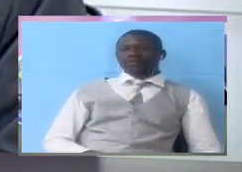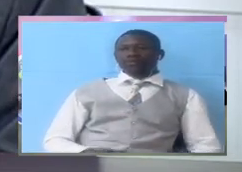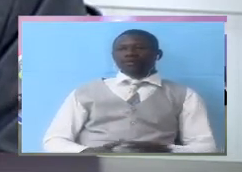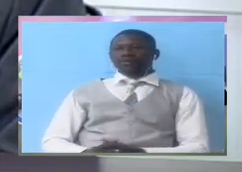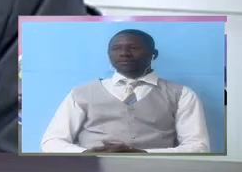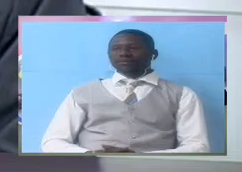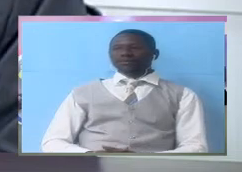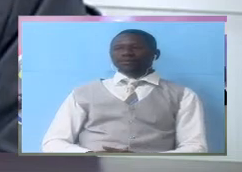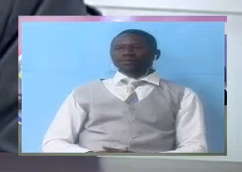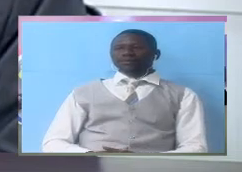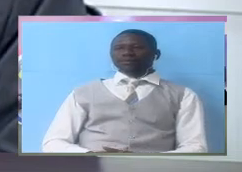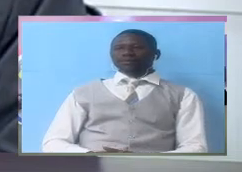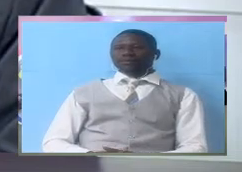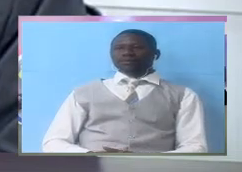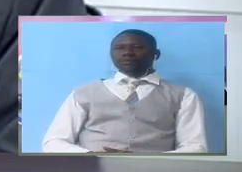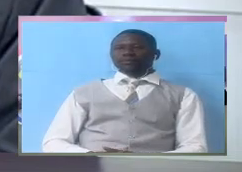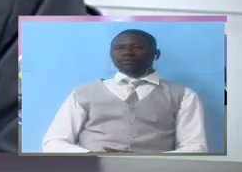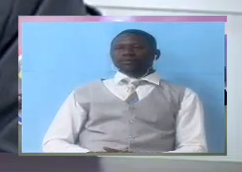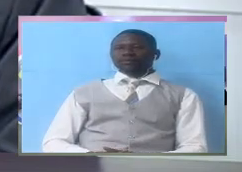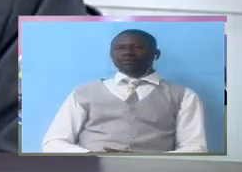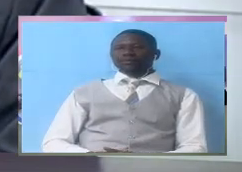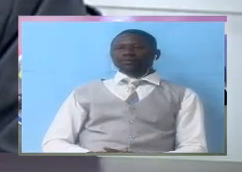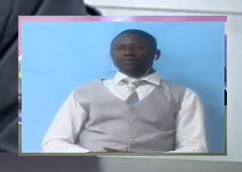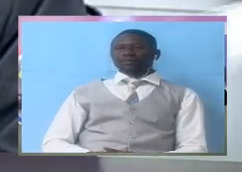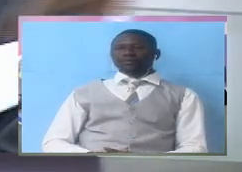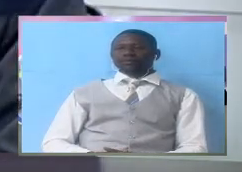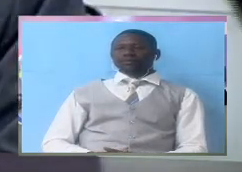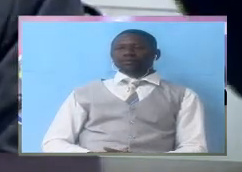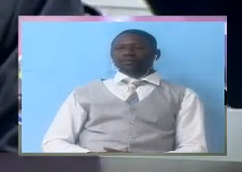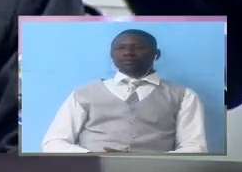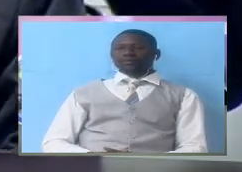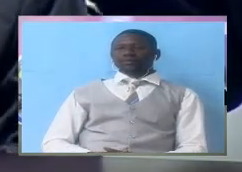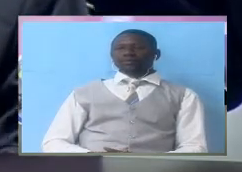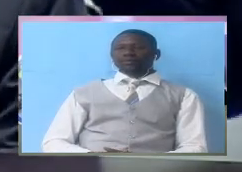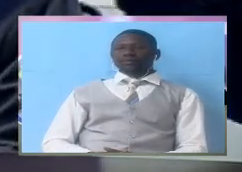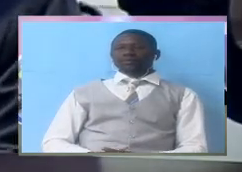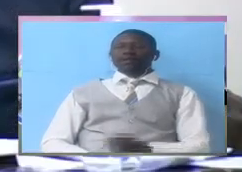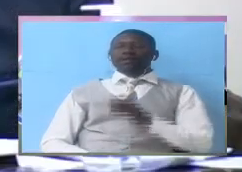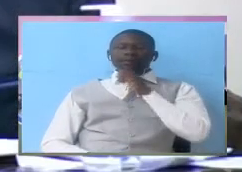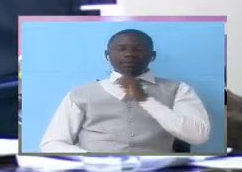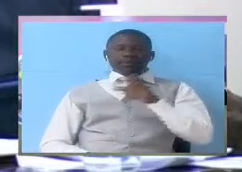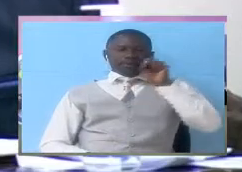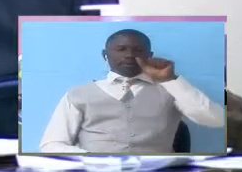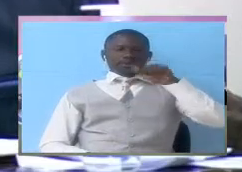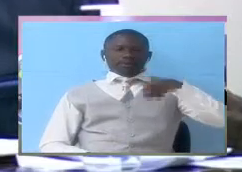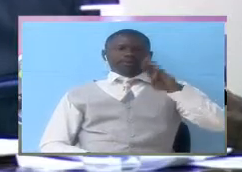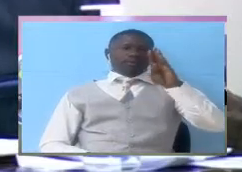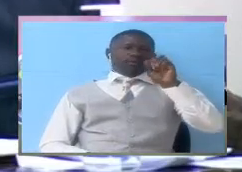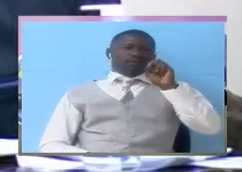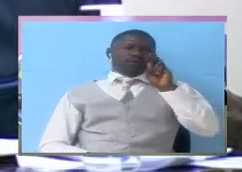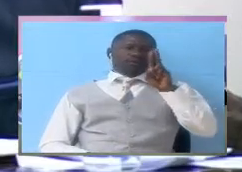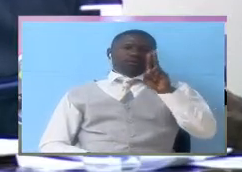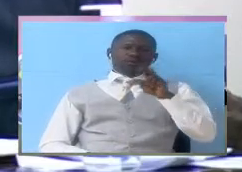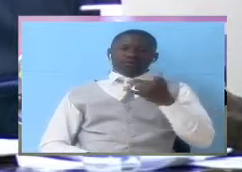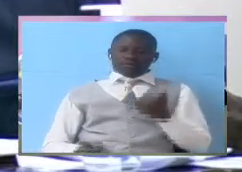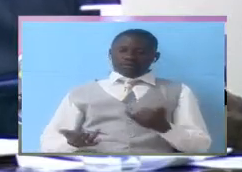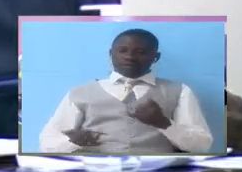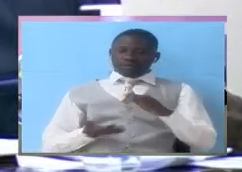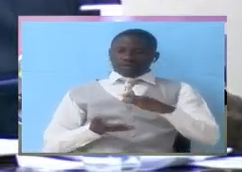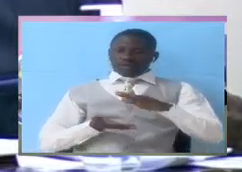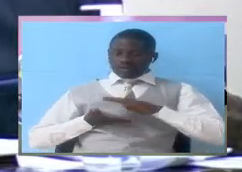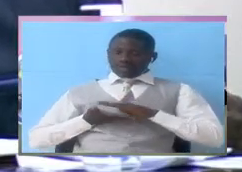kàddu léegi moom laa bugga nga waxal ma naka la demee. Mr. Sambou, I have just received a copy of